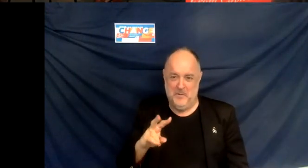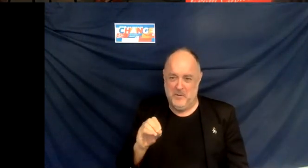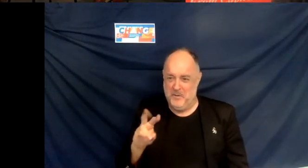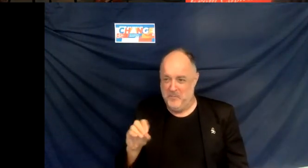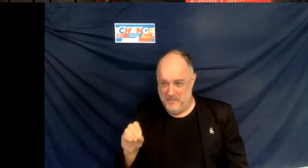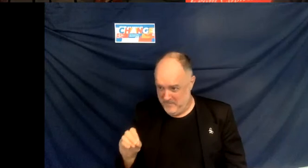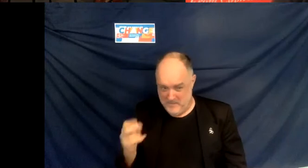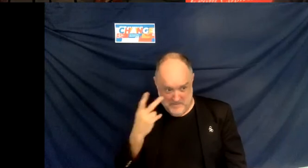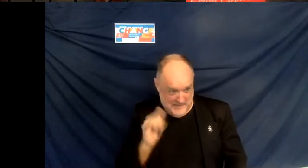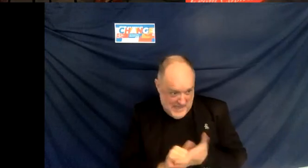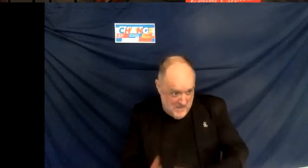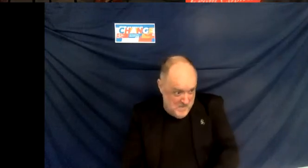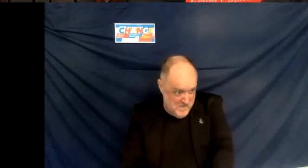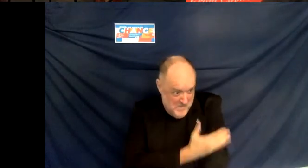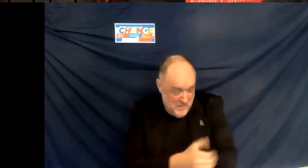ridership in the Netherlands?